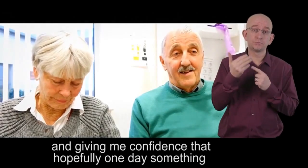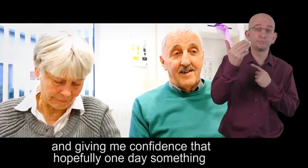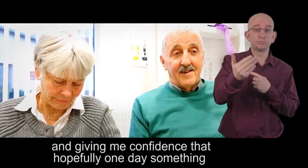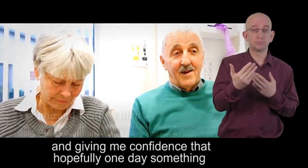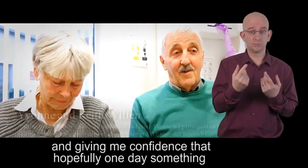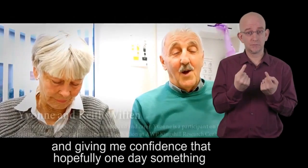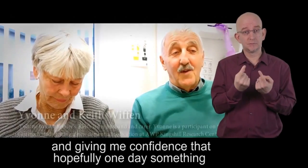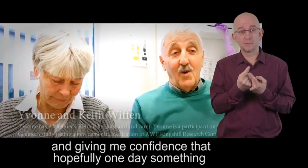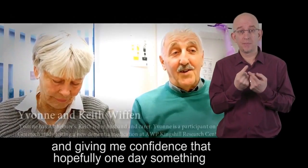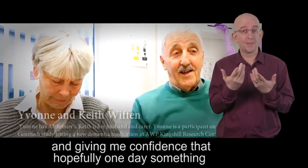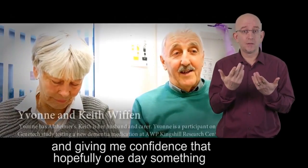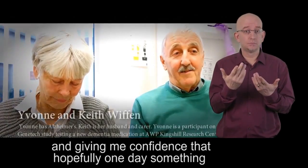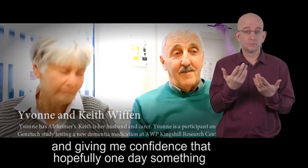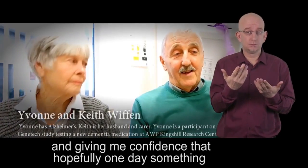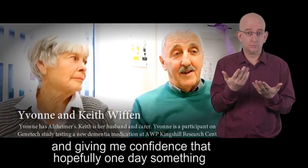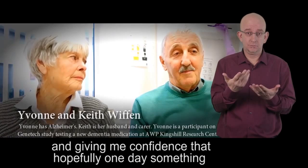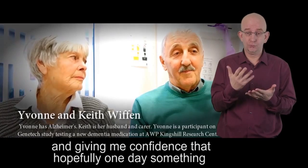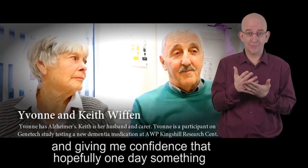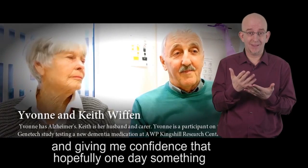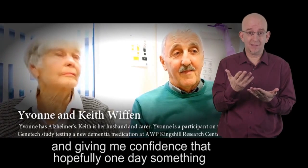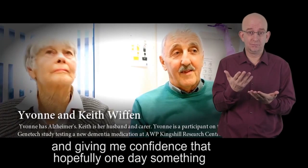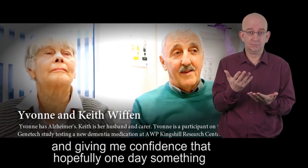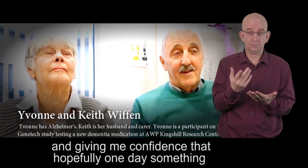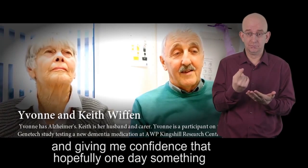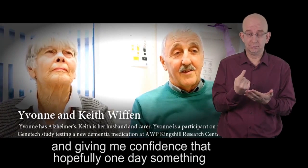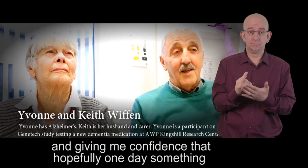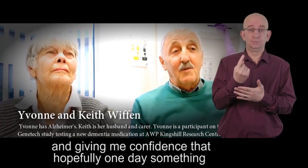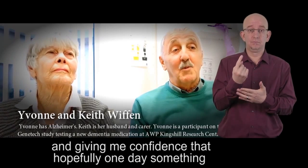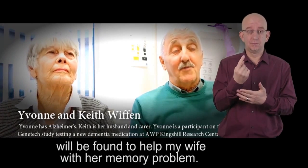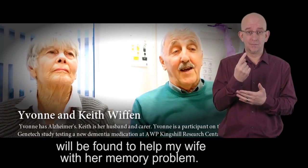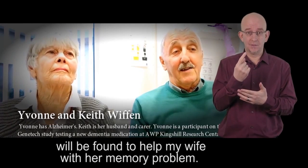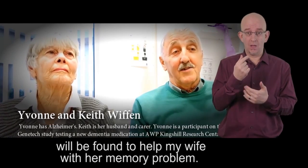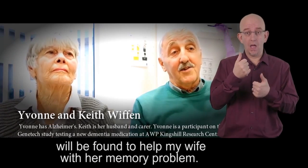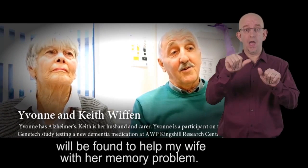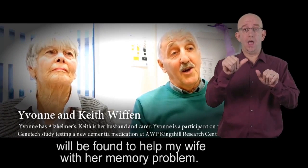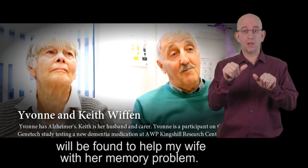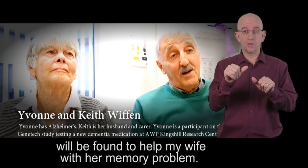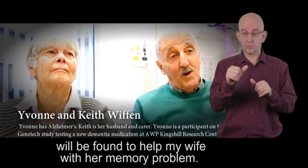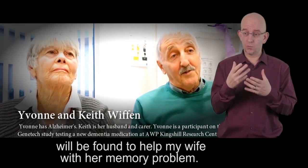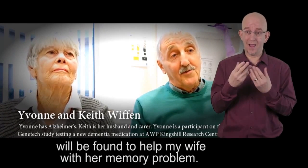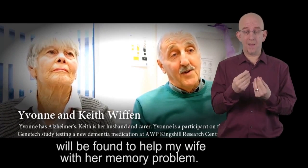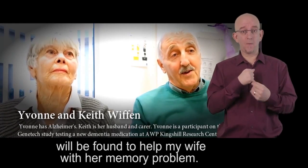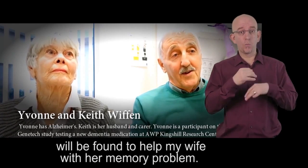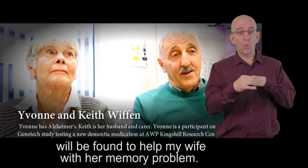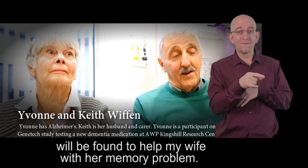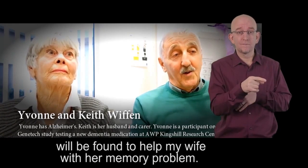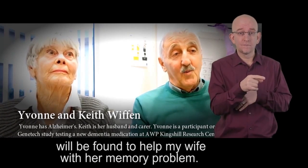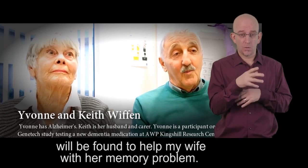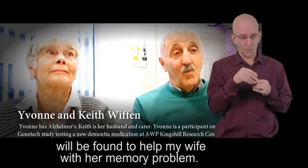hopefully one day something will be found to help my wife